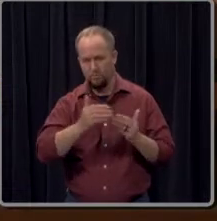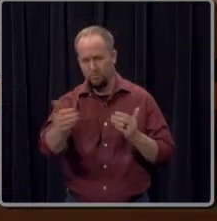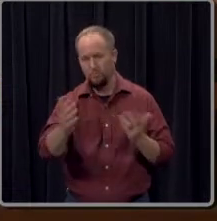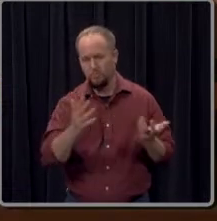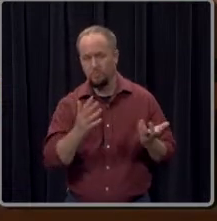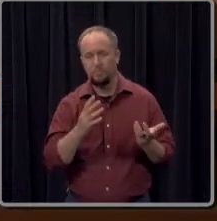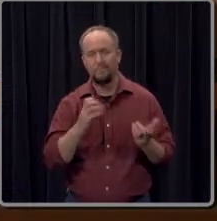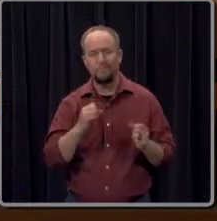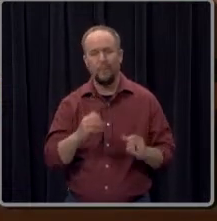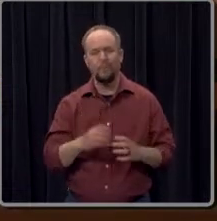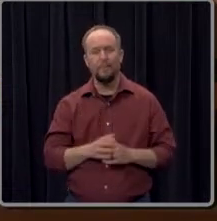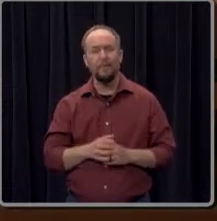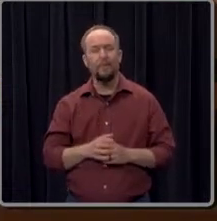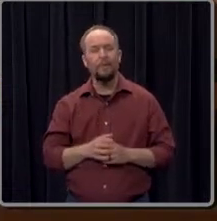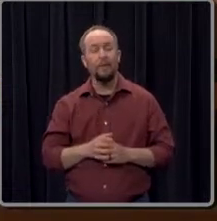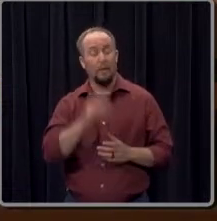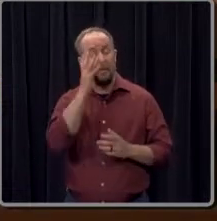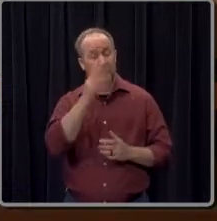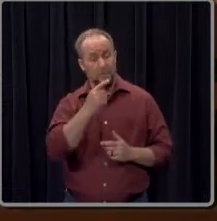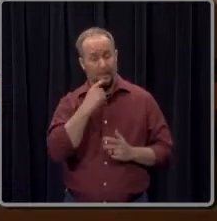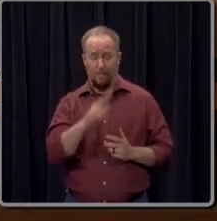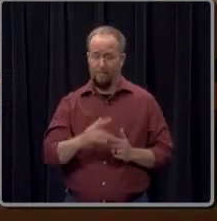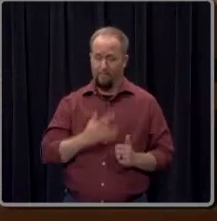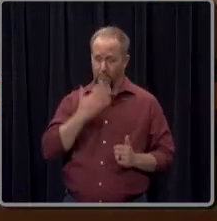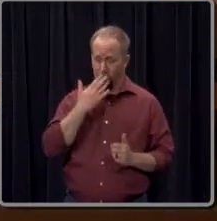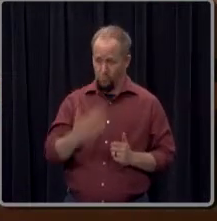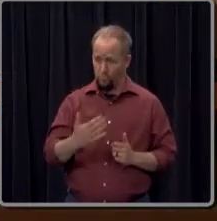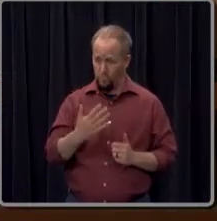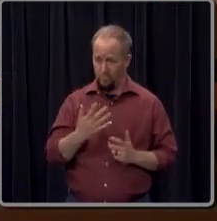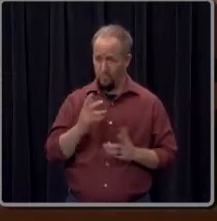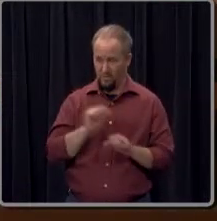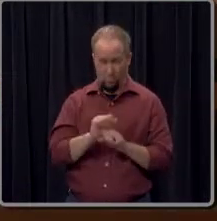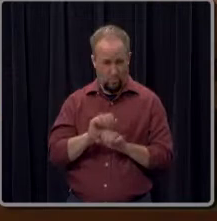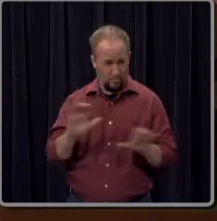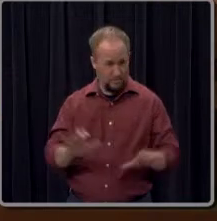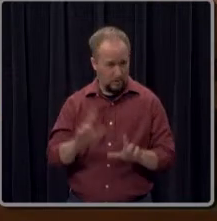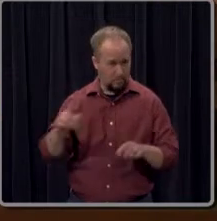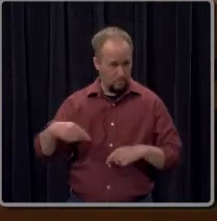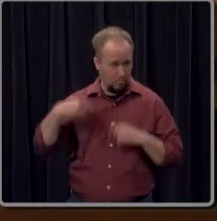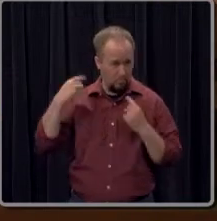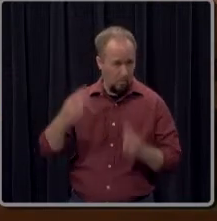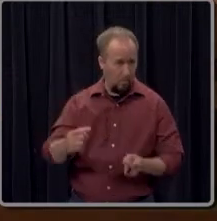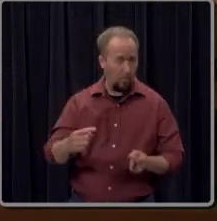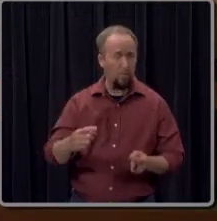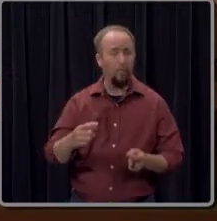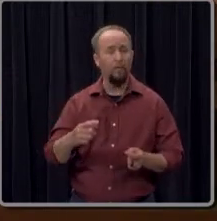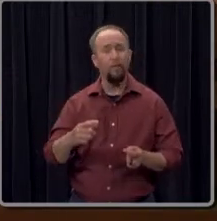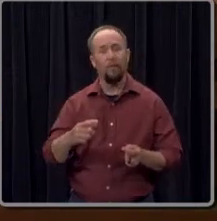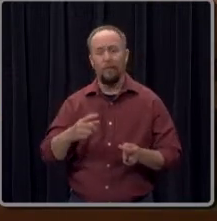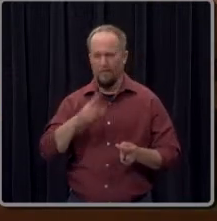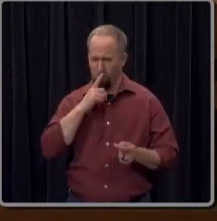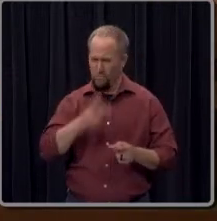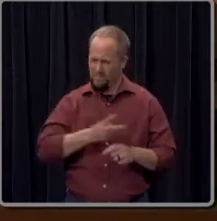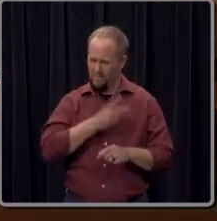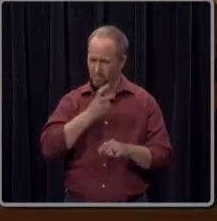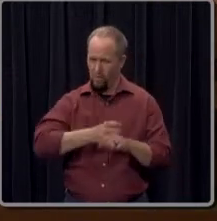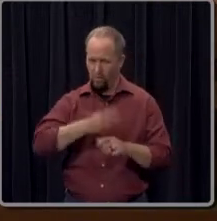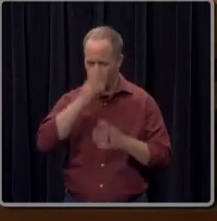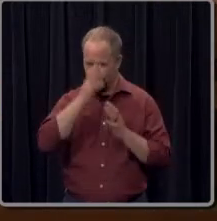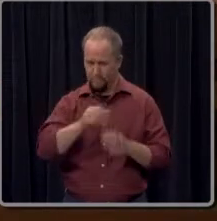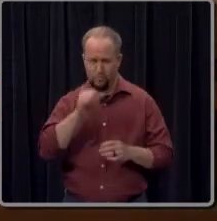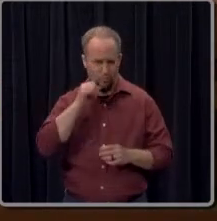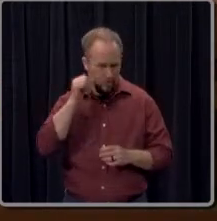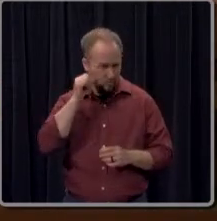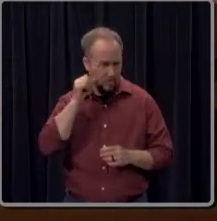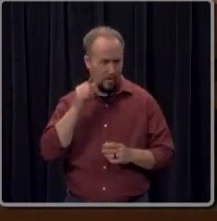So I will say that we feel really good about the work that's been done. It was a really hard decision yesterday as many